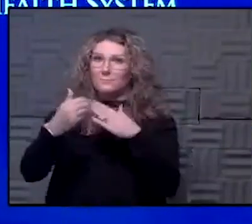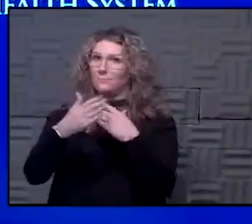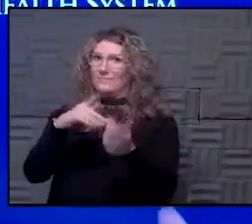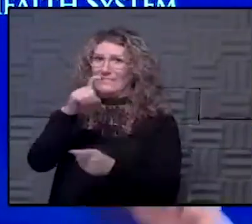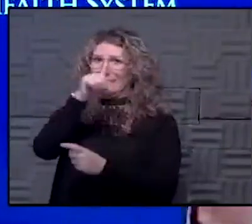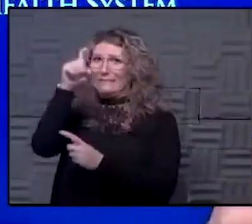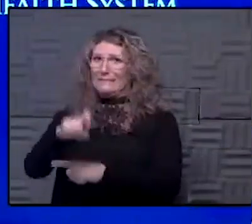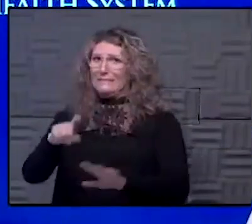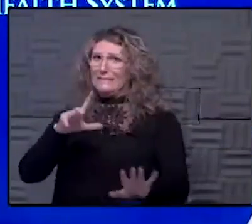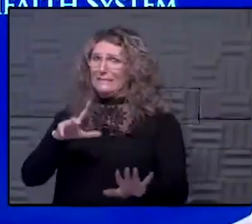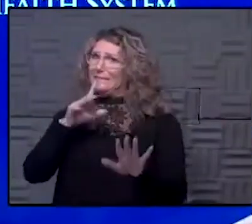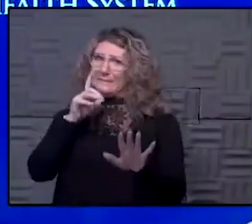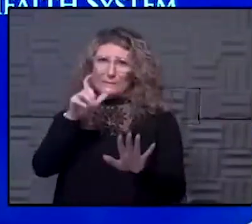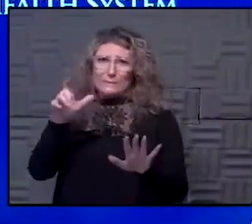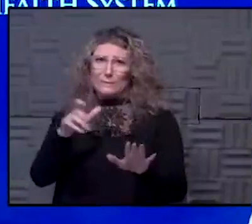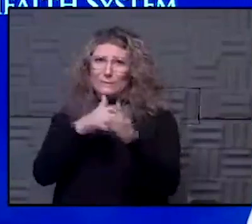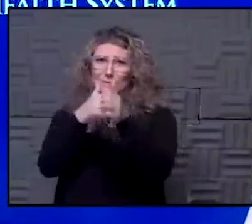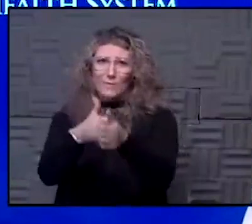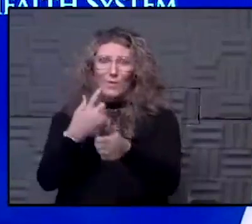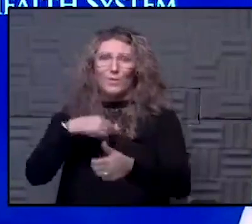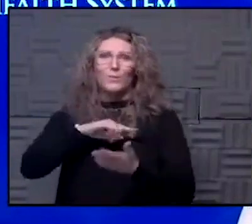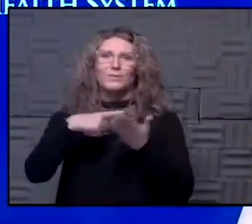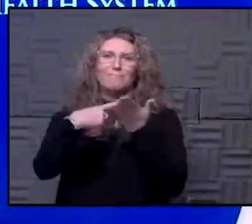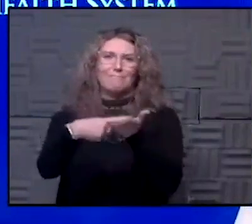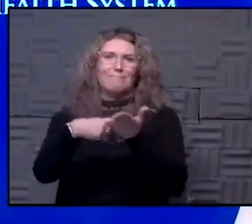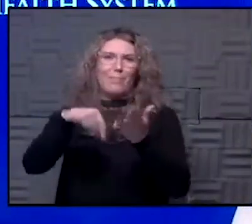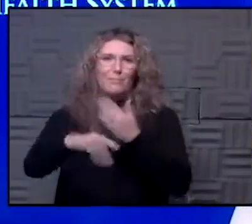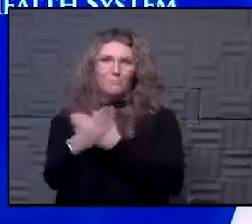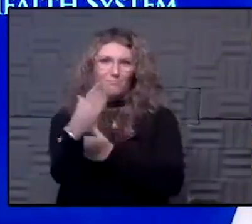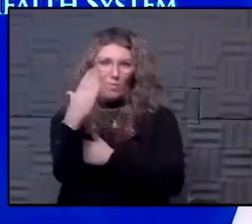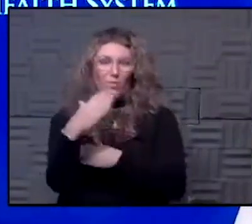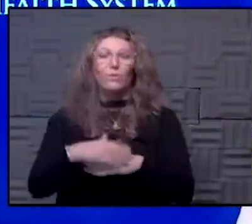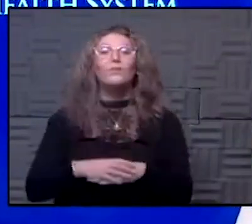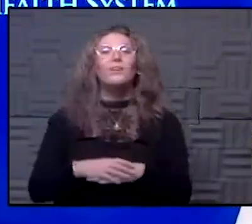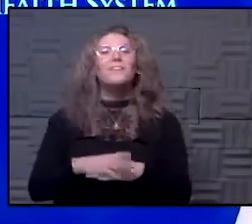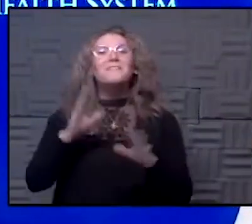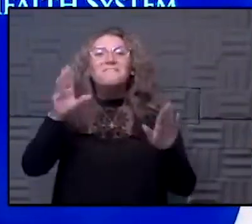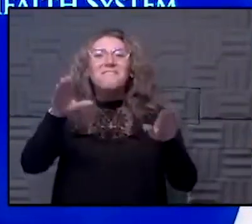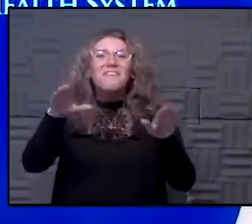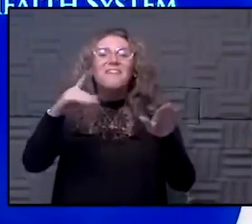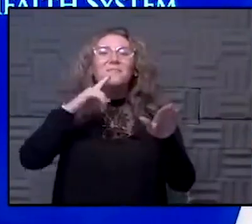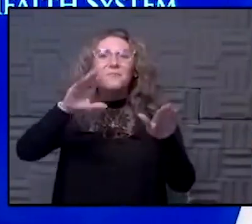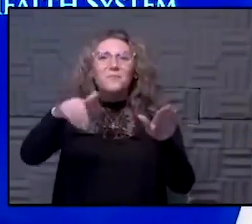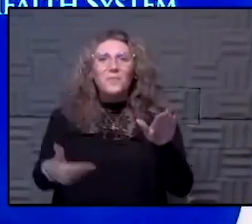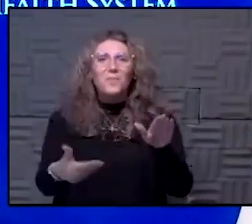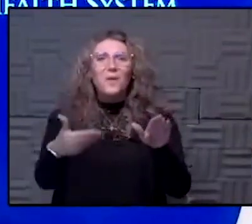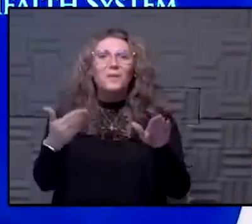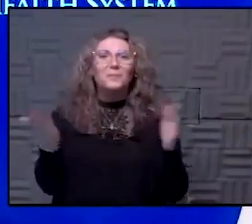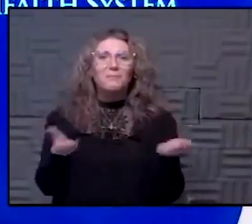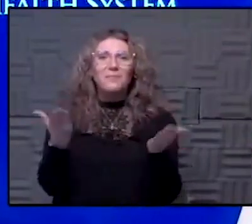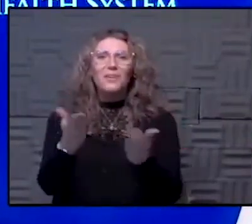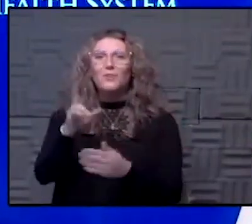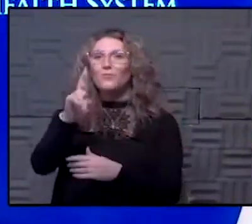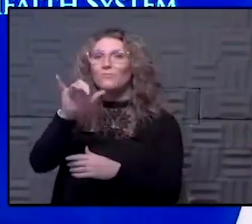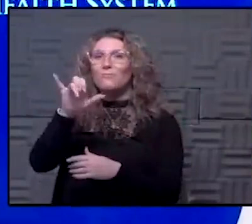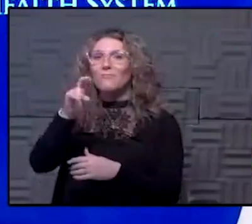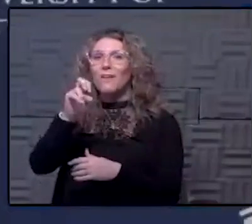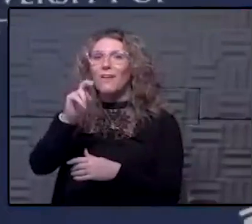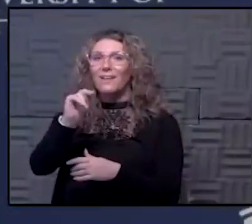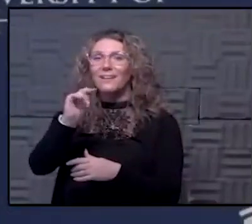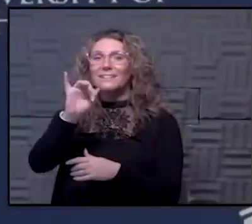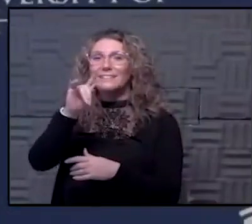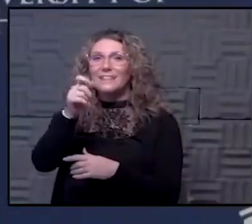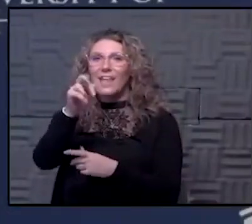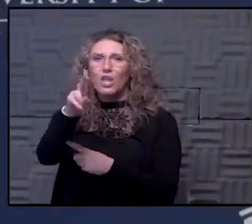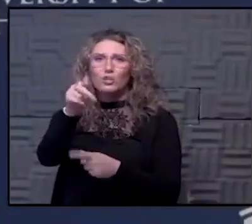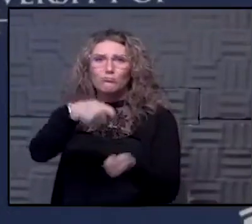Texas just did. We'll probably talk about a little bit about that this morning. Hey, we are welcoming into our studio today Dr. Ryan Taylor. He is a